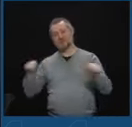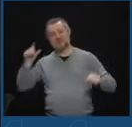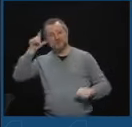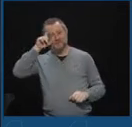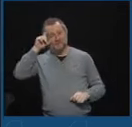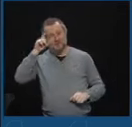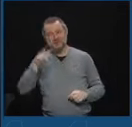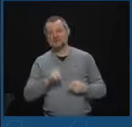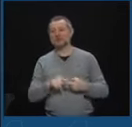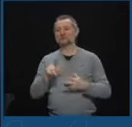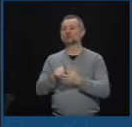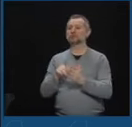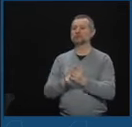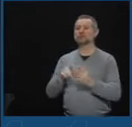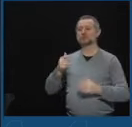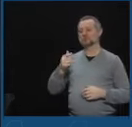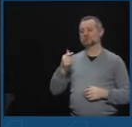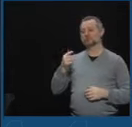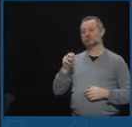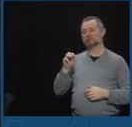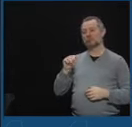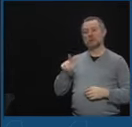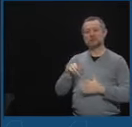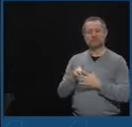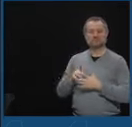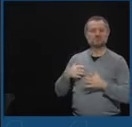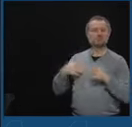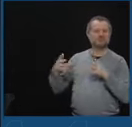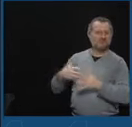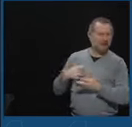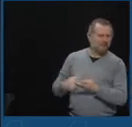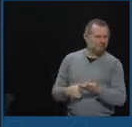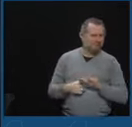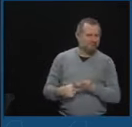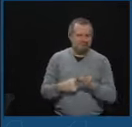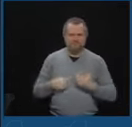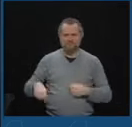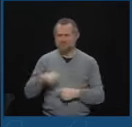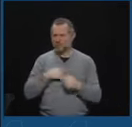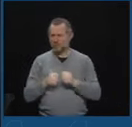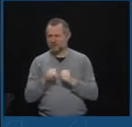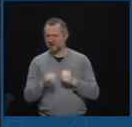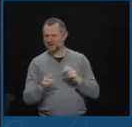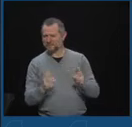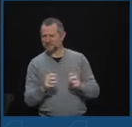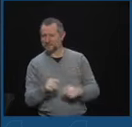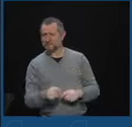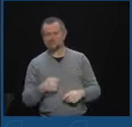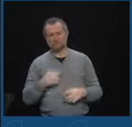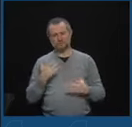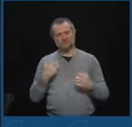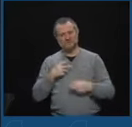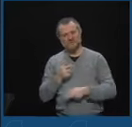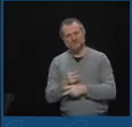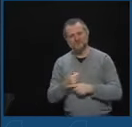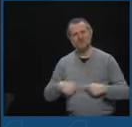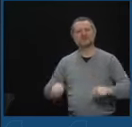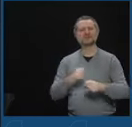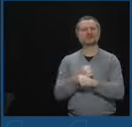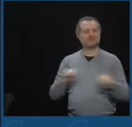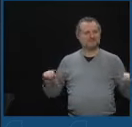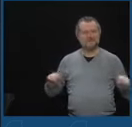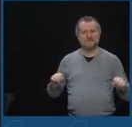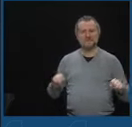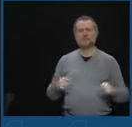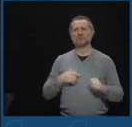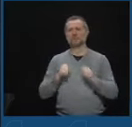level, Merrick Garland, and we talked about what we can do. You're focusing on keeping people safe and coordinating with people. You